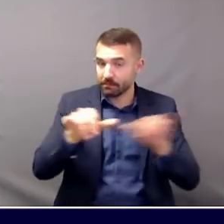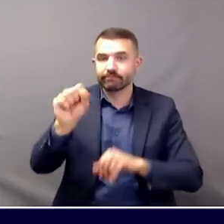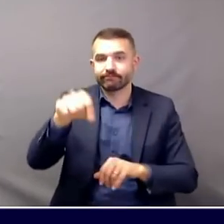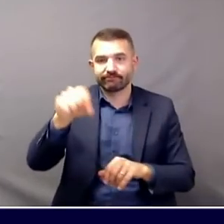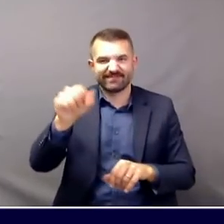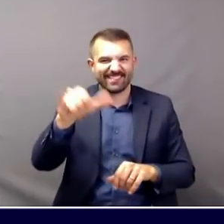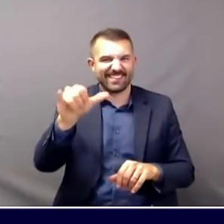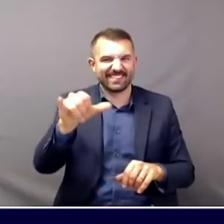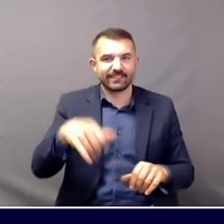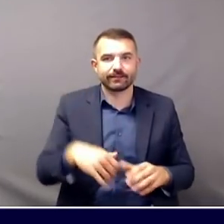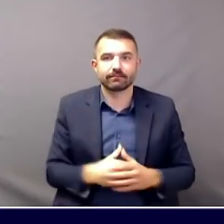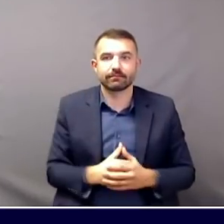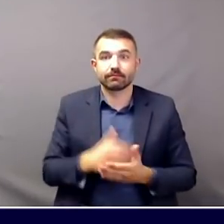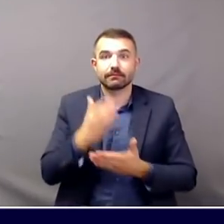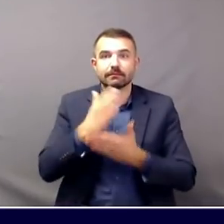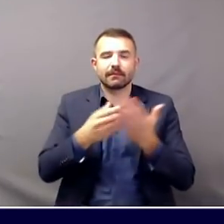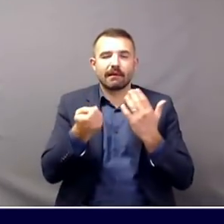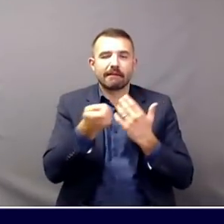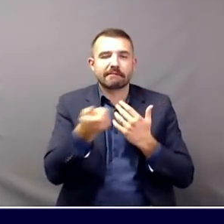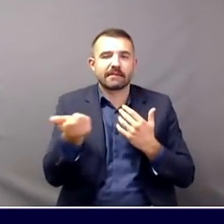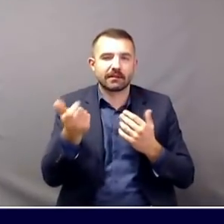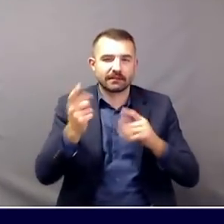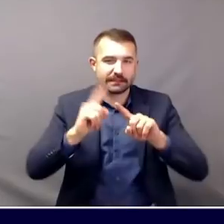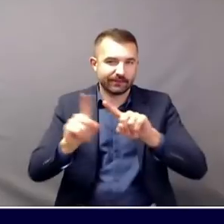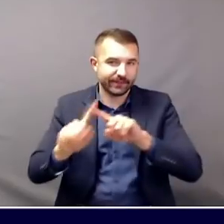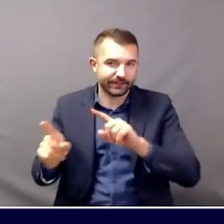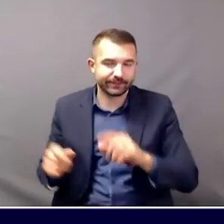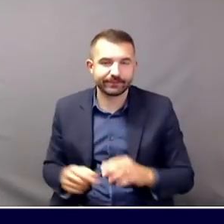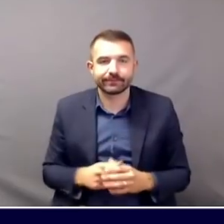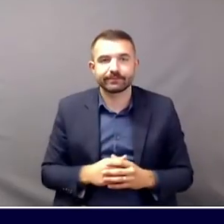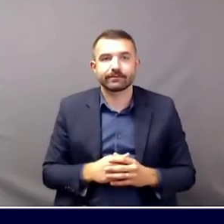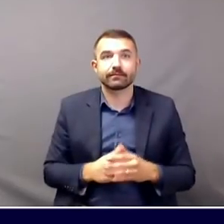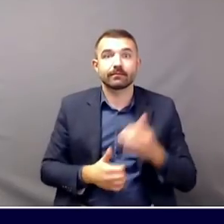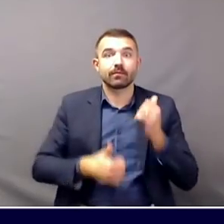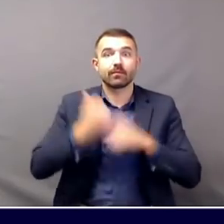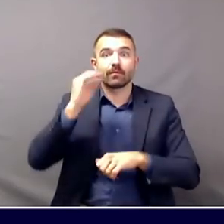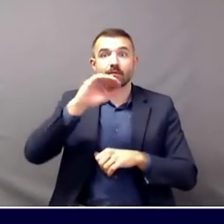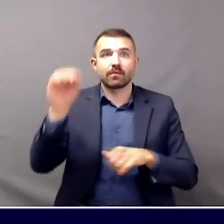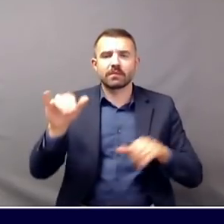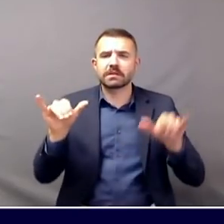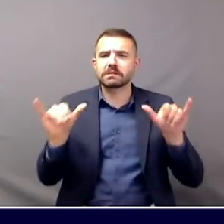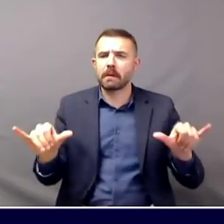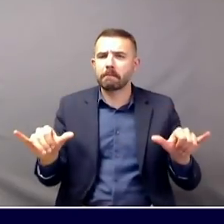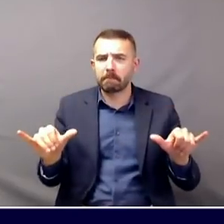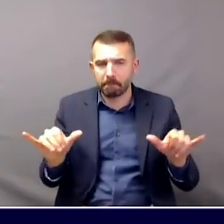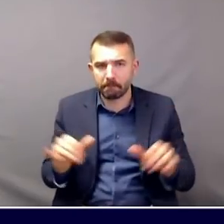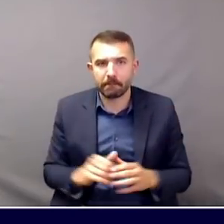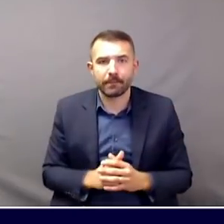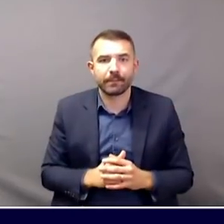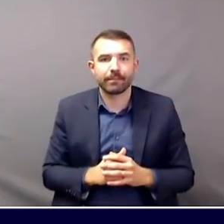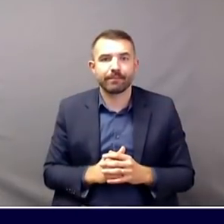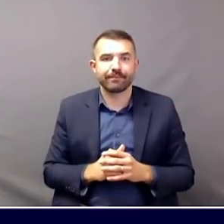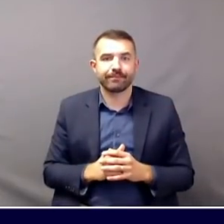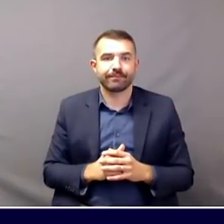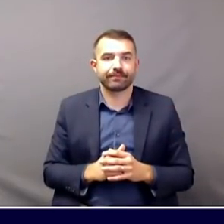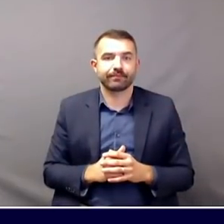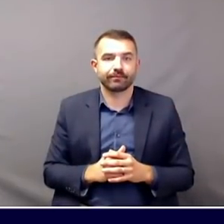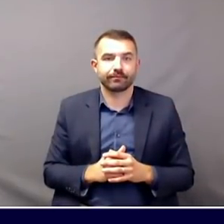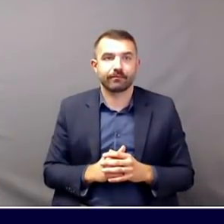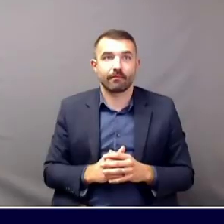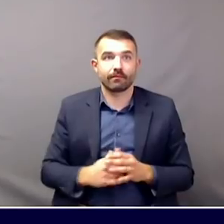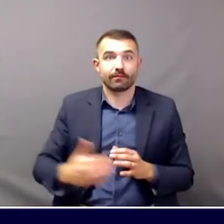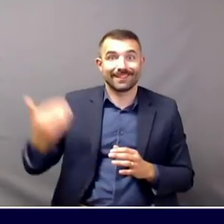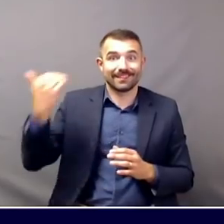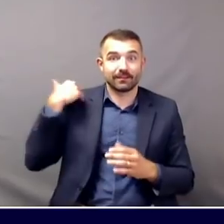planning. There might be some differences at the margins, but generally speaking, who we thought of back then as quote